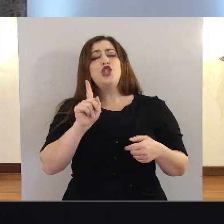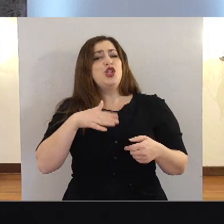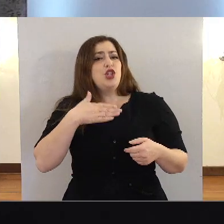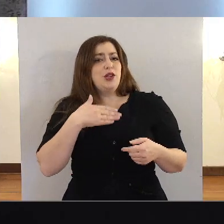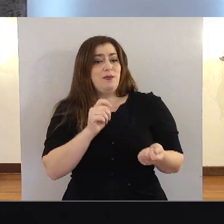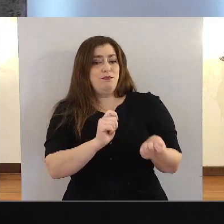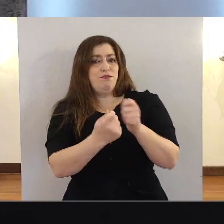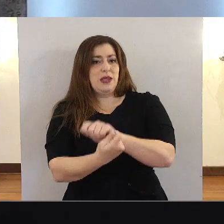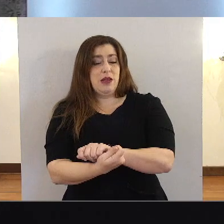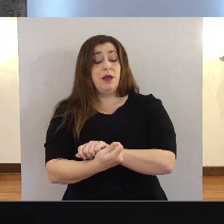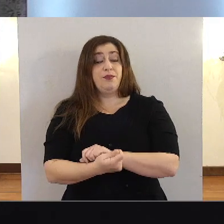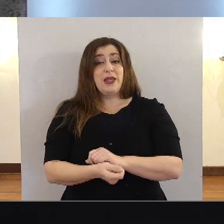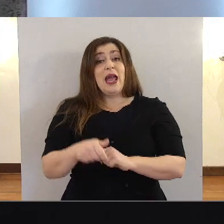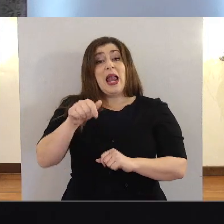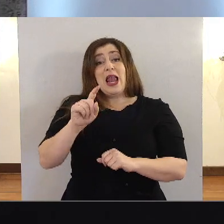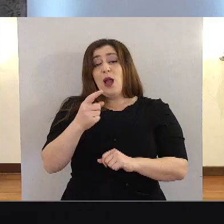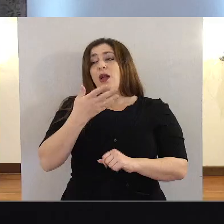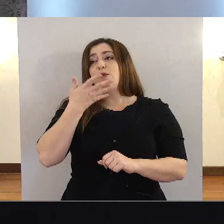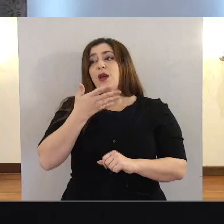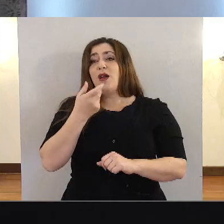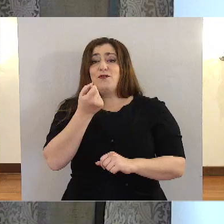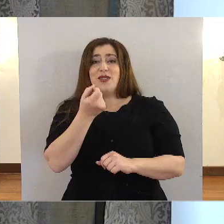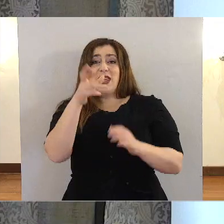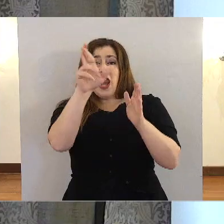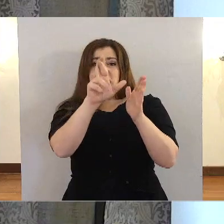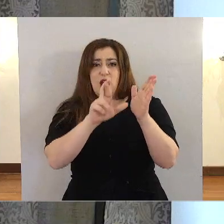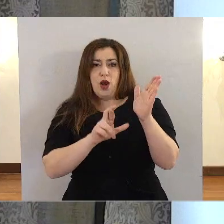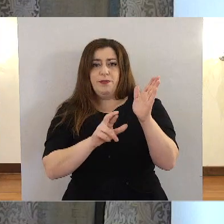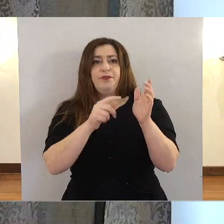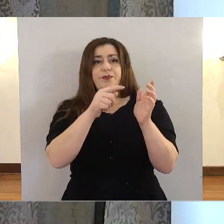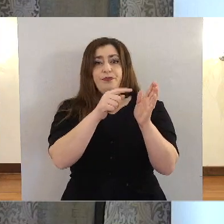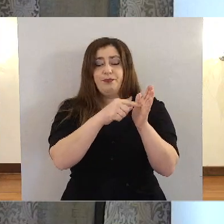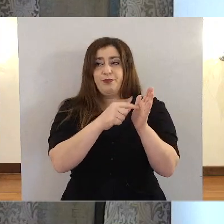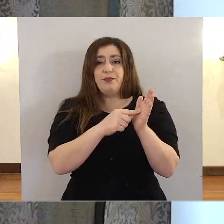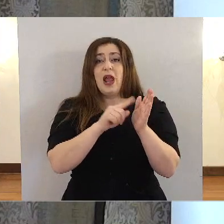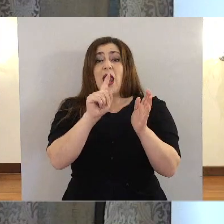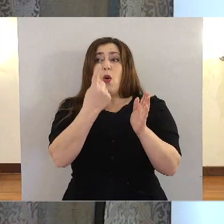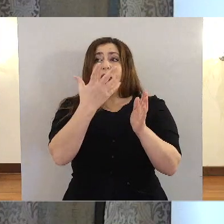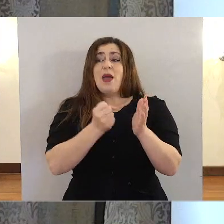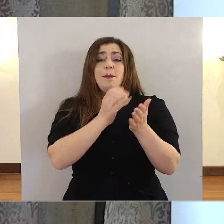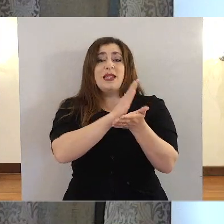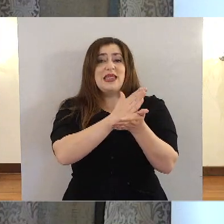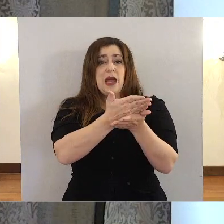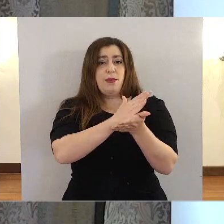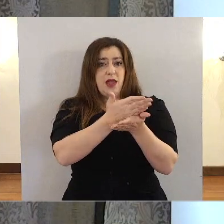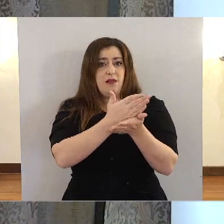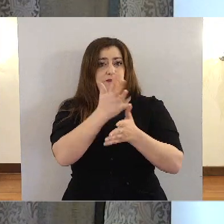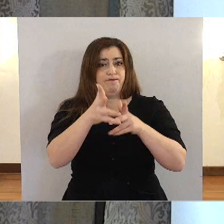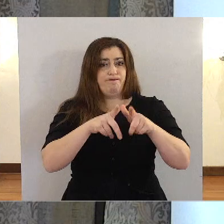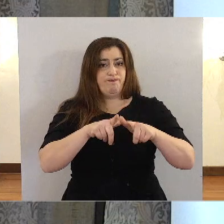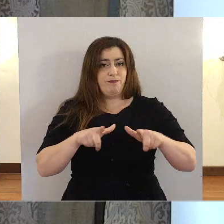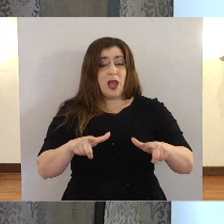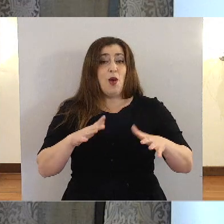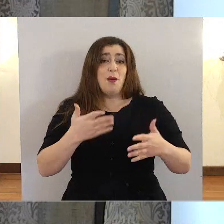speakers. We do have sign language interpretations, so please bear with us when speaking, even during the